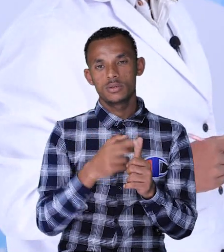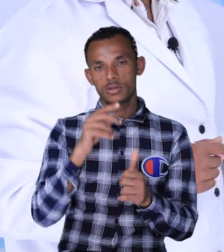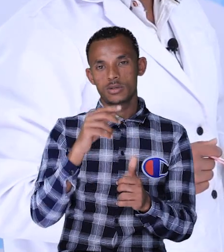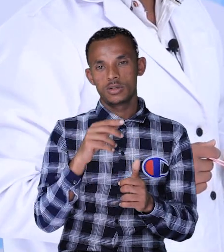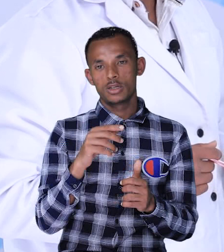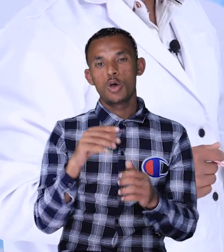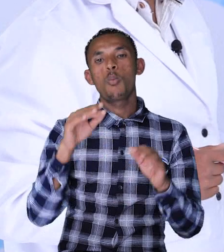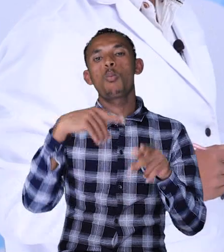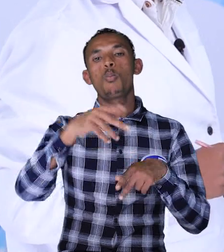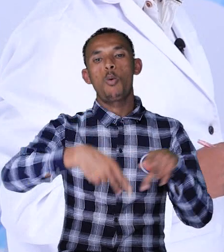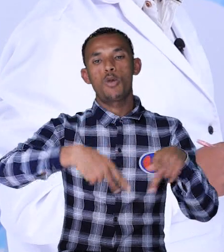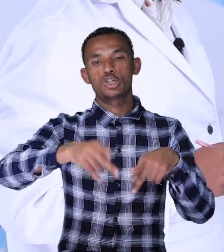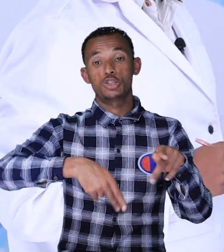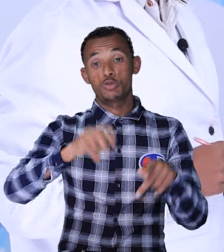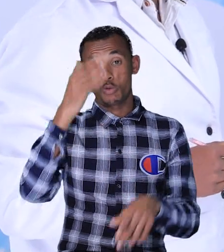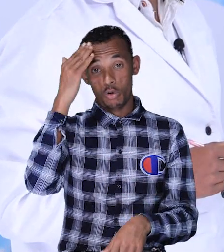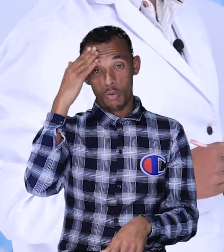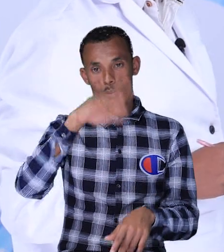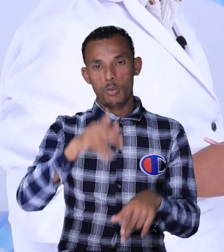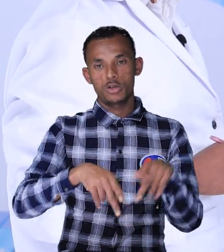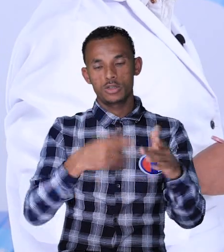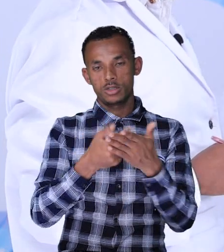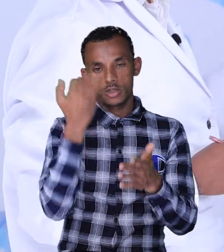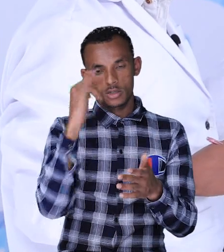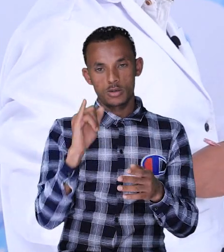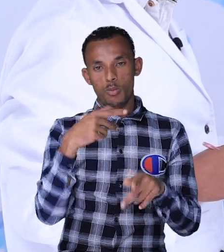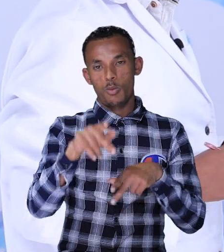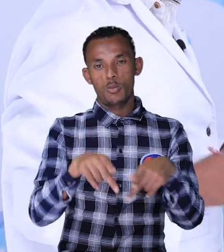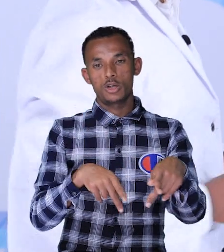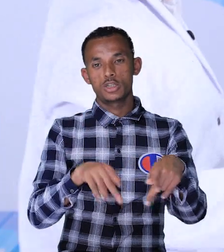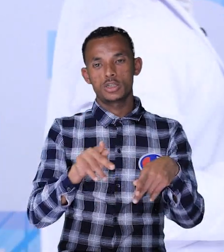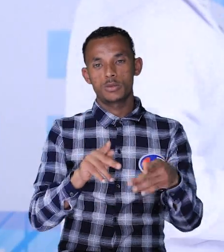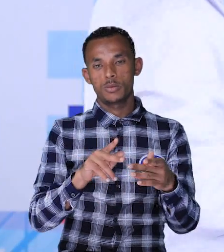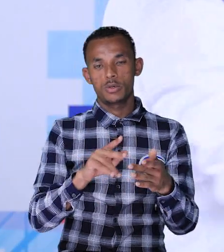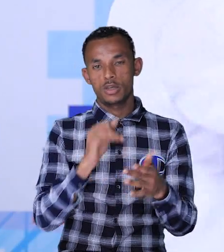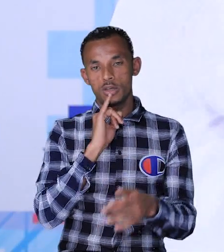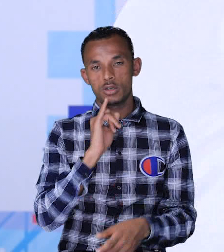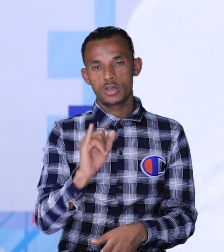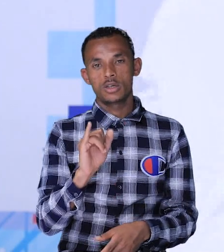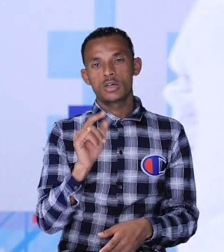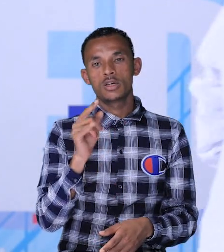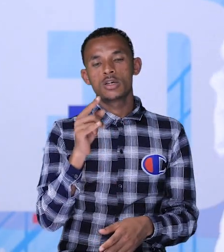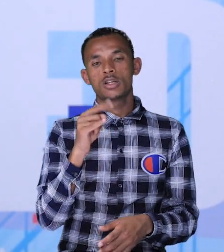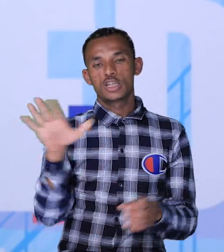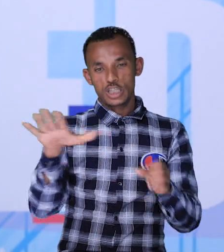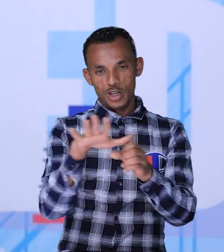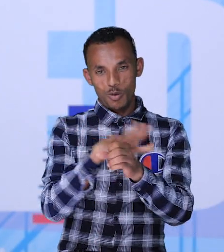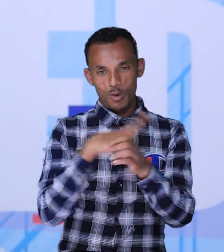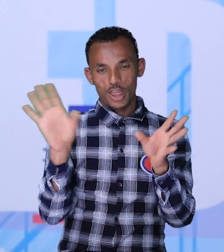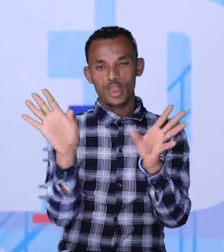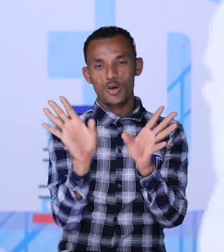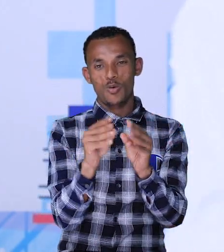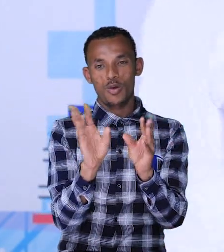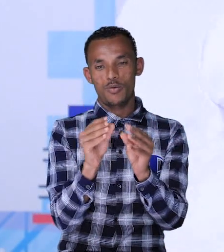a population. I think you are familiar with this term. Population, this is the complete collection